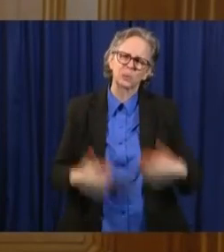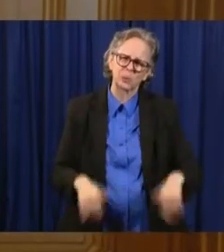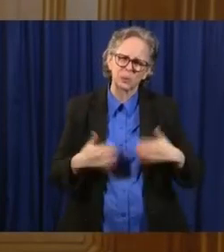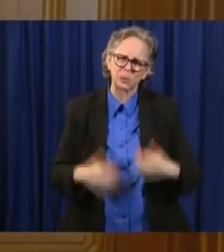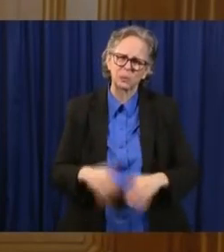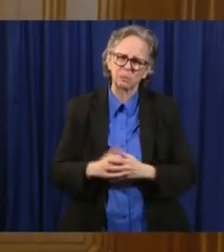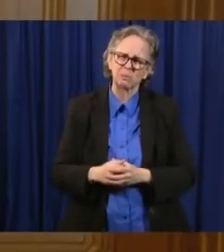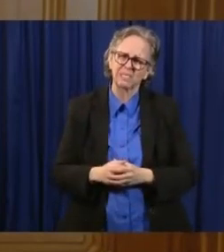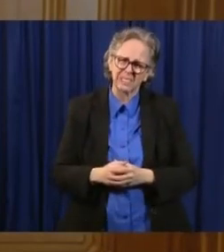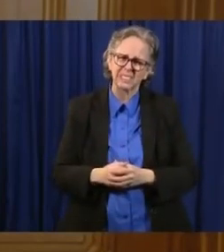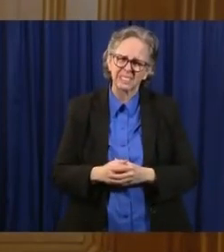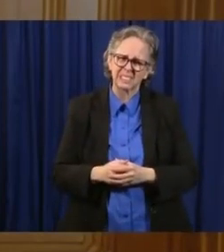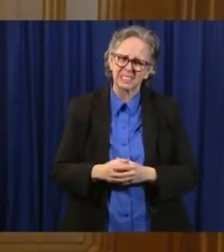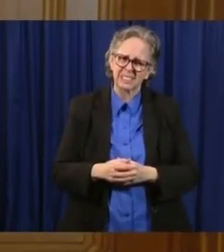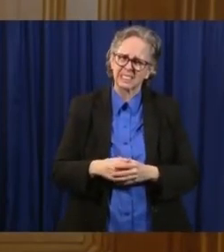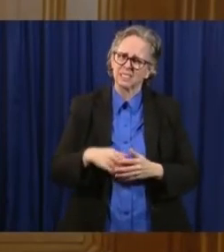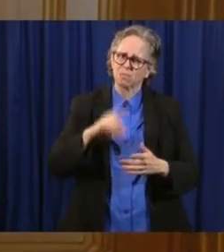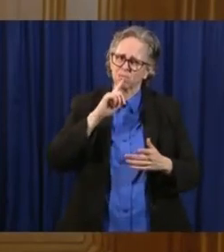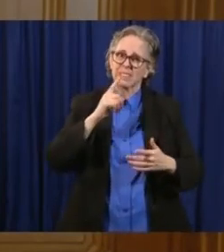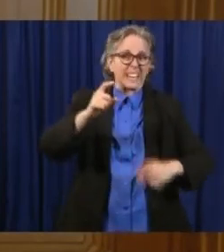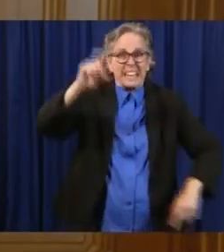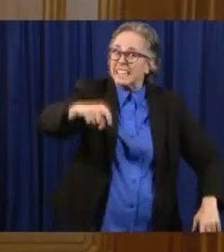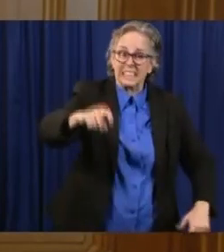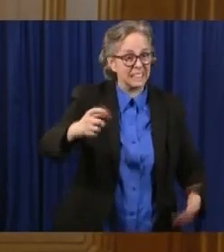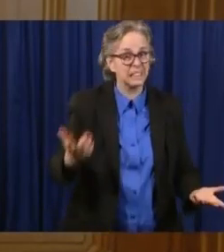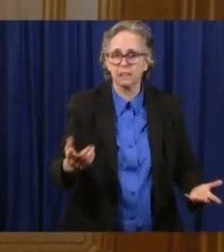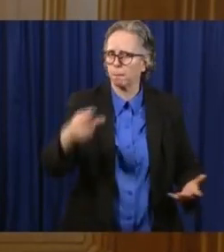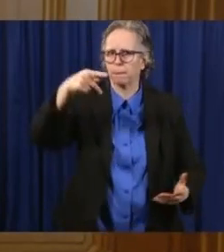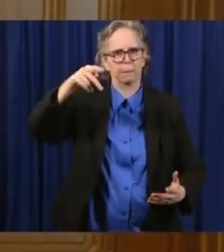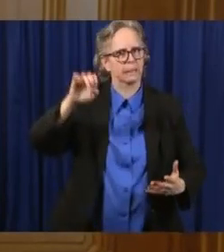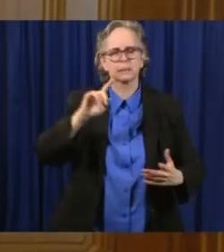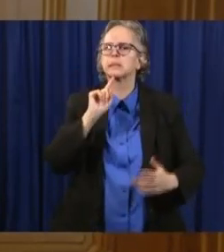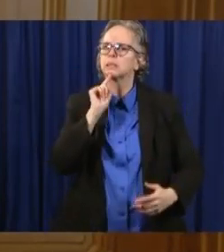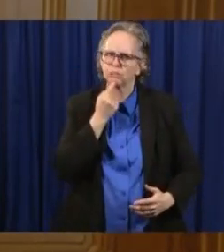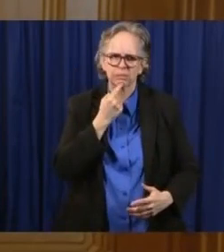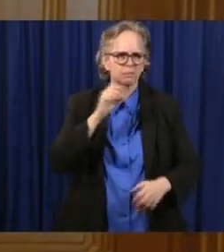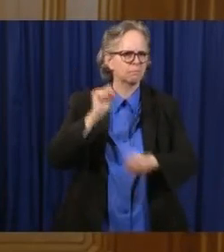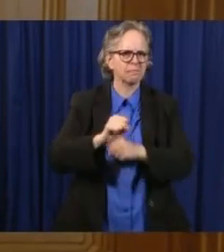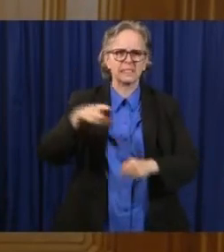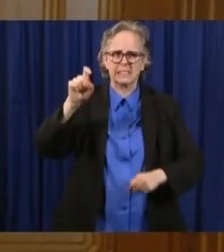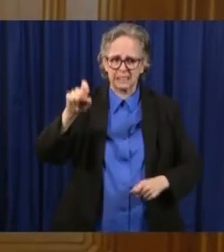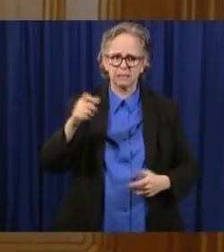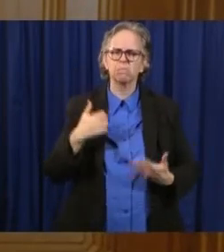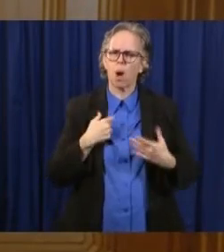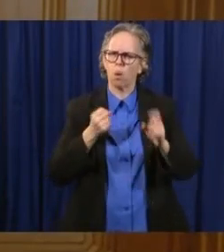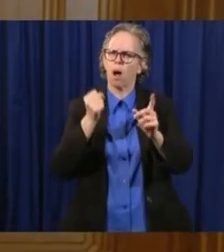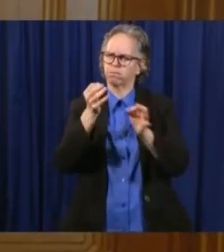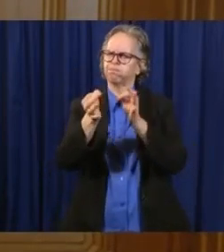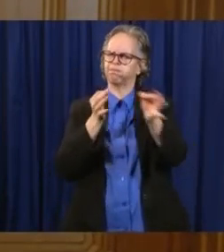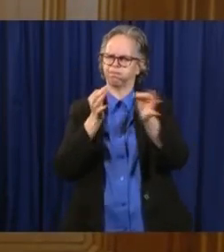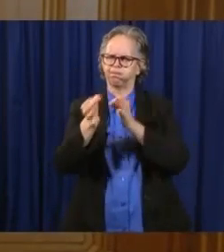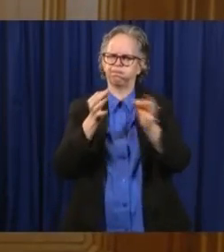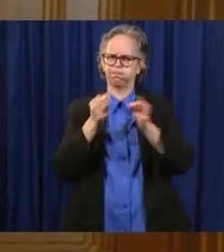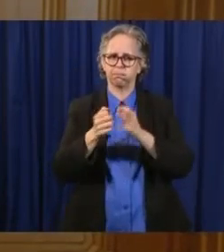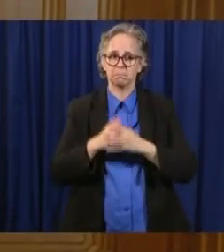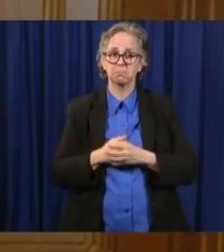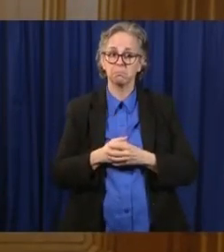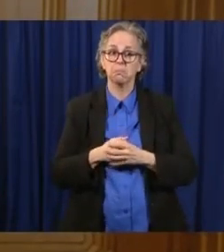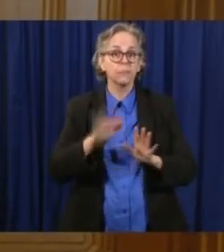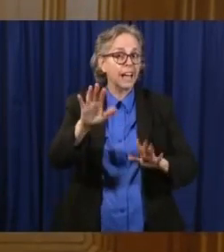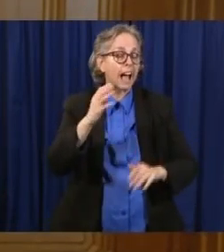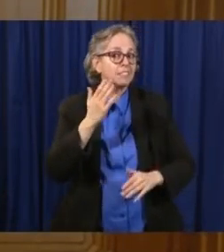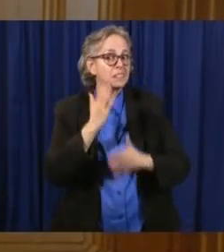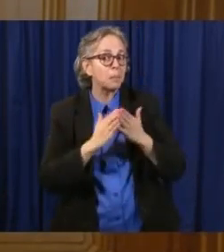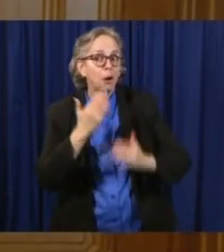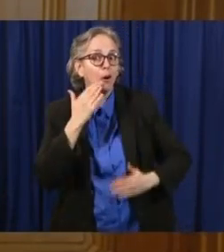coronavirus. So I'm going to talk a little bit about this, and there is some good news.